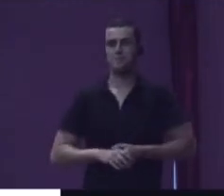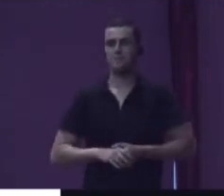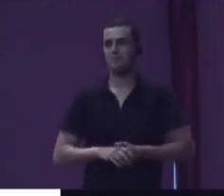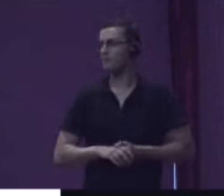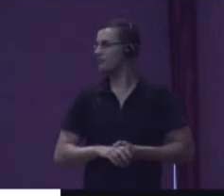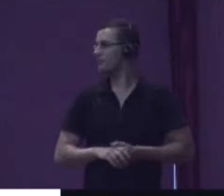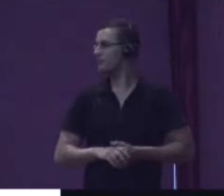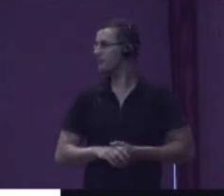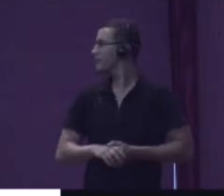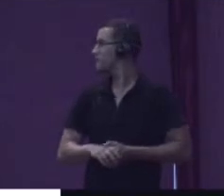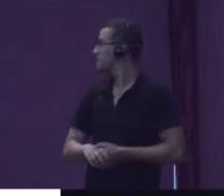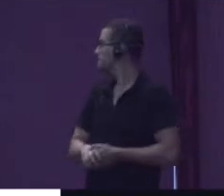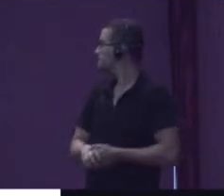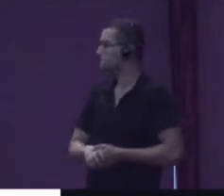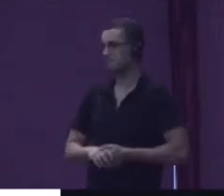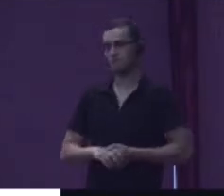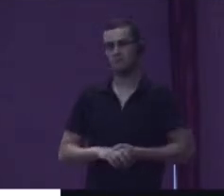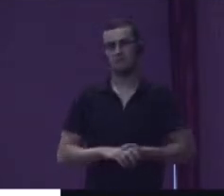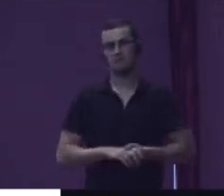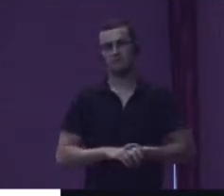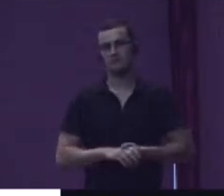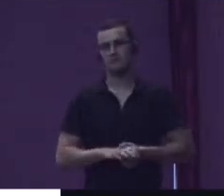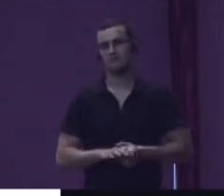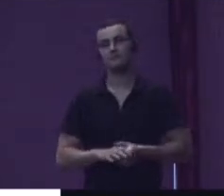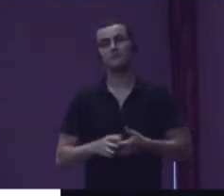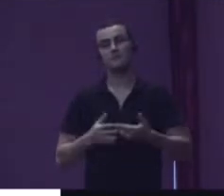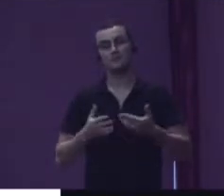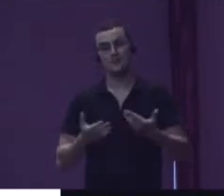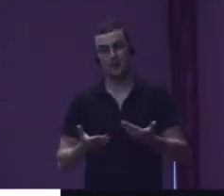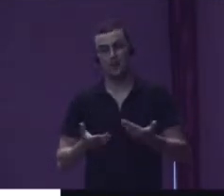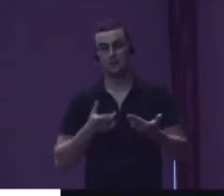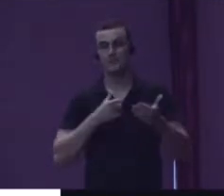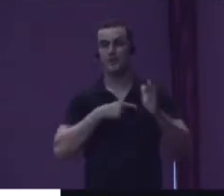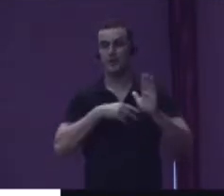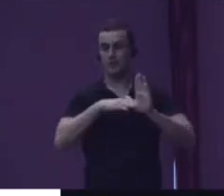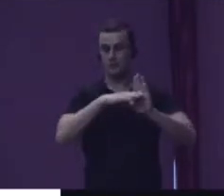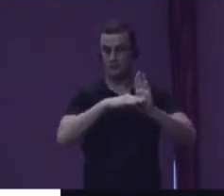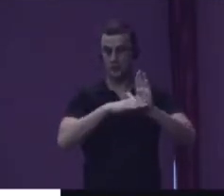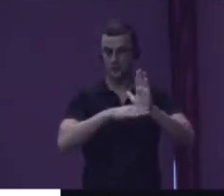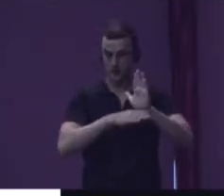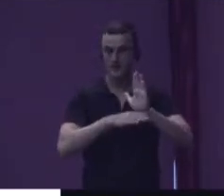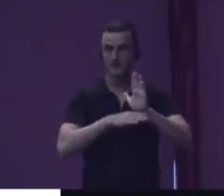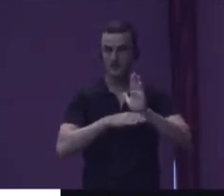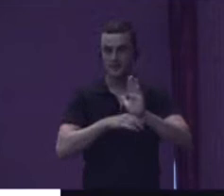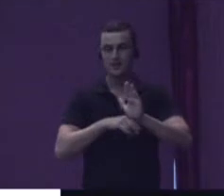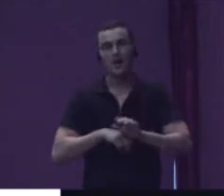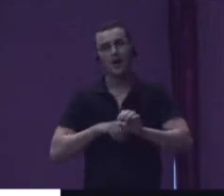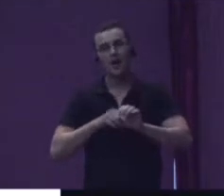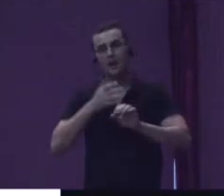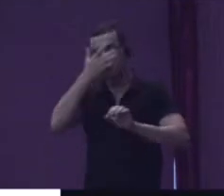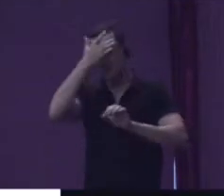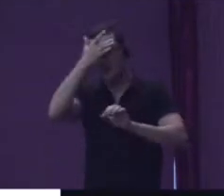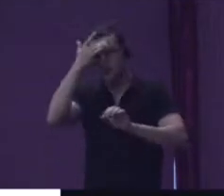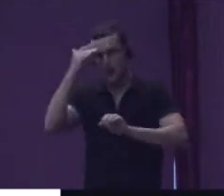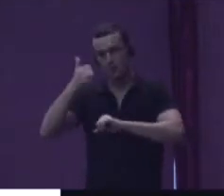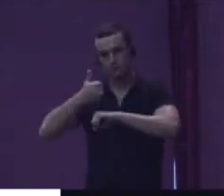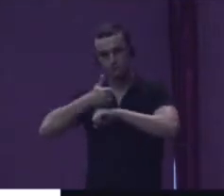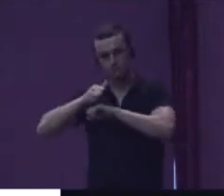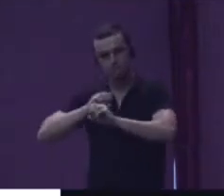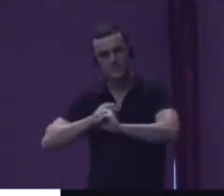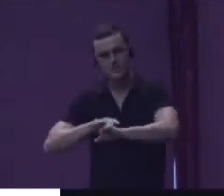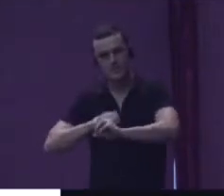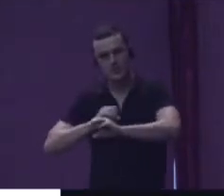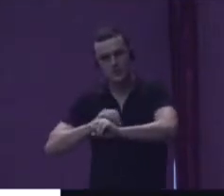They're taught you cut it with a scissors or a razor blade, which is supposedly